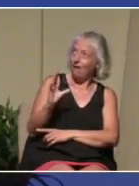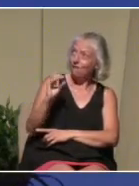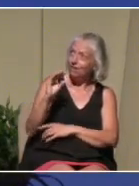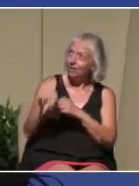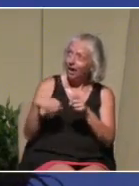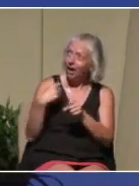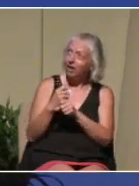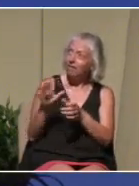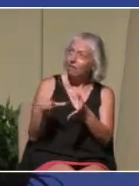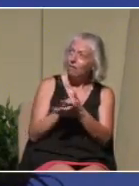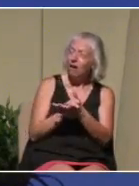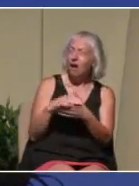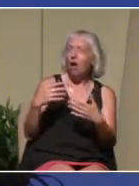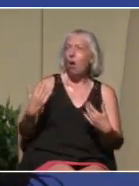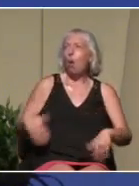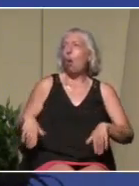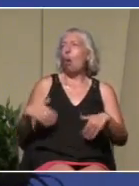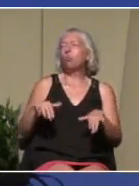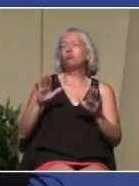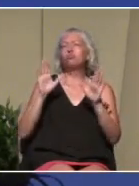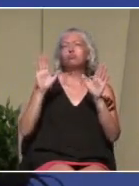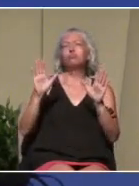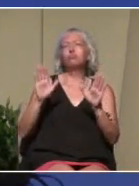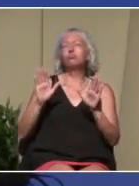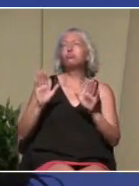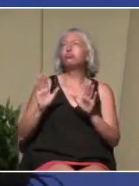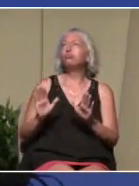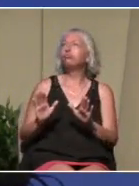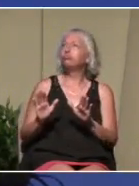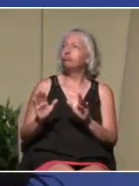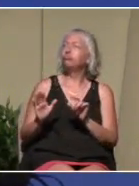a great